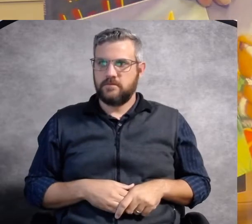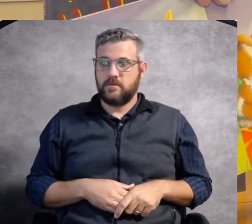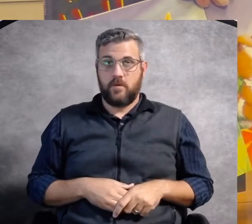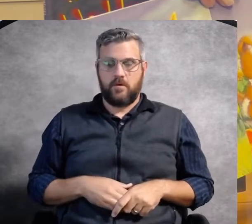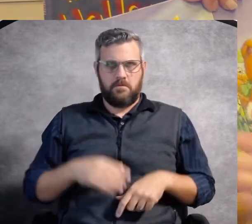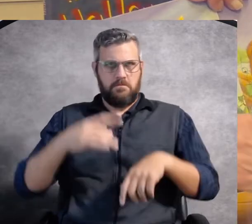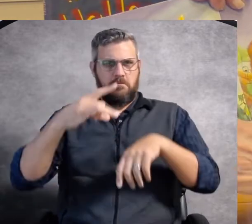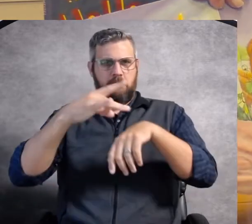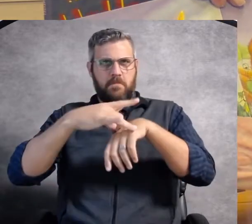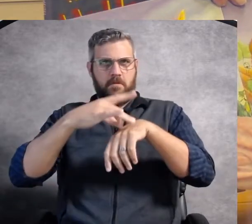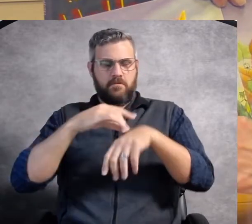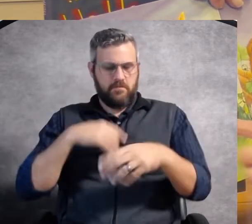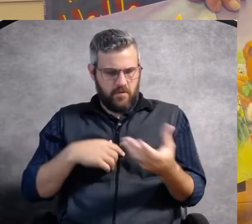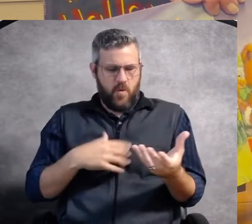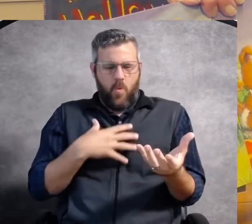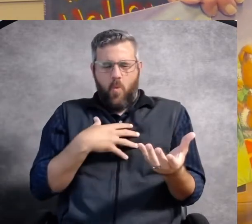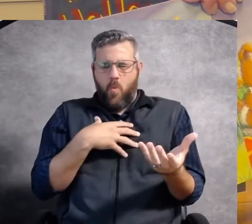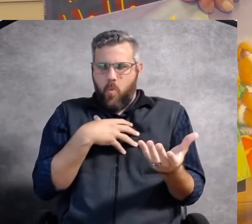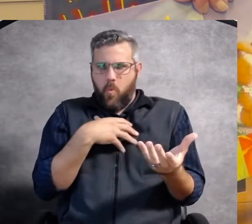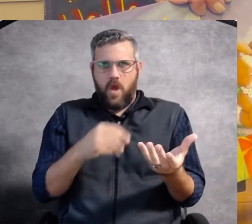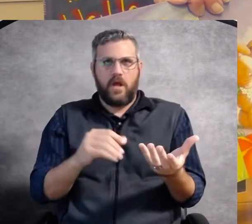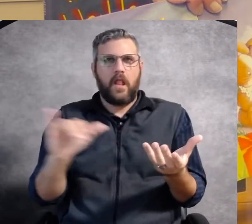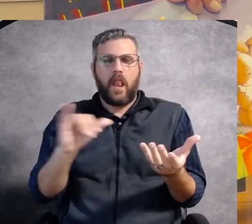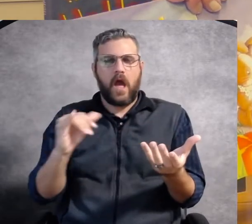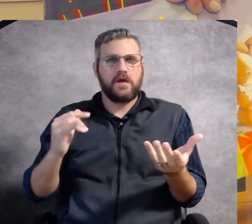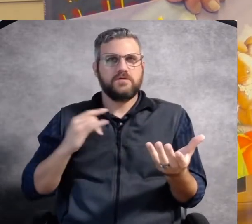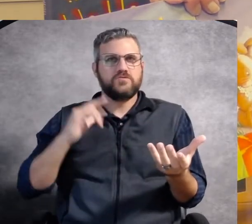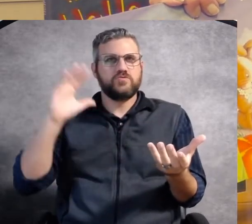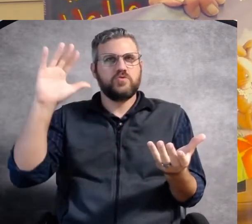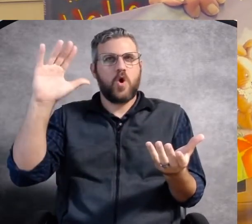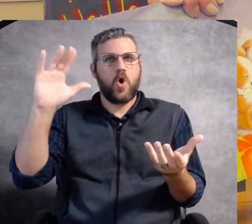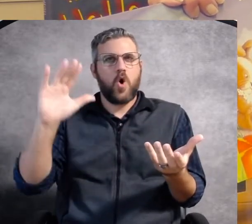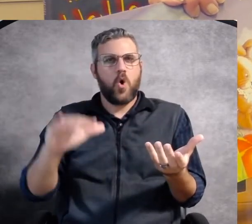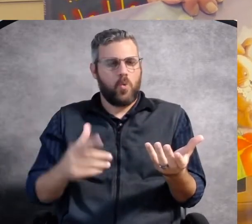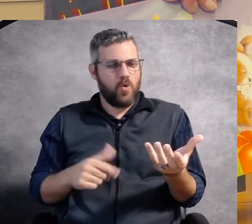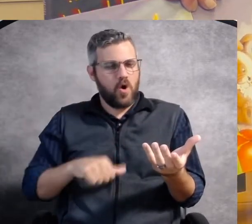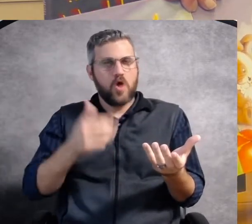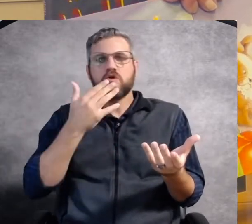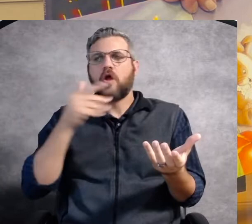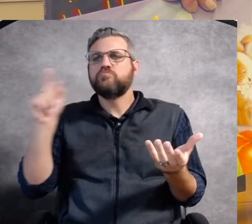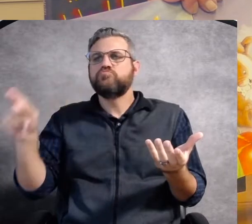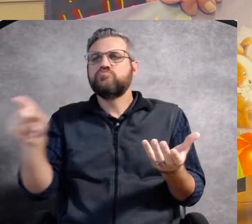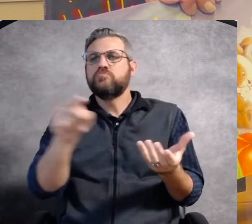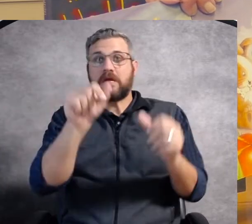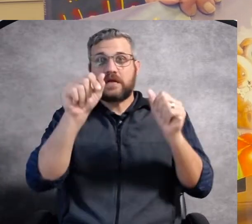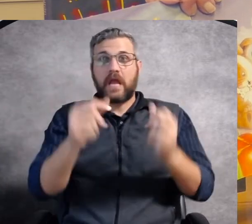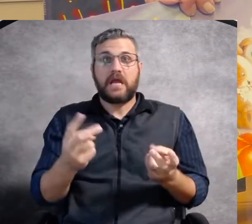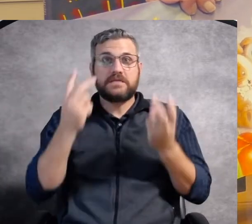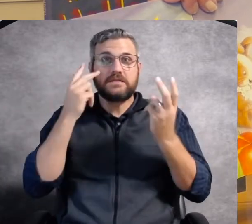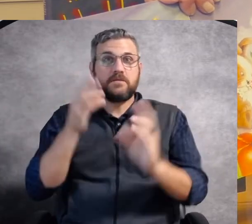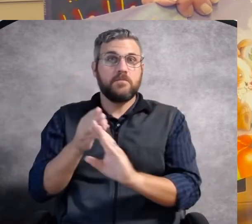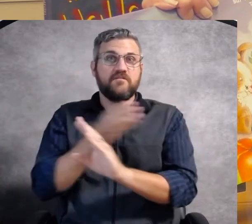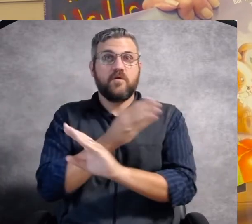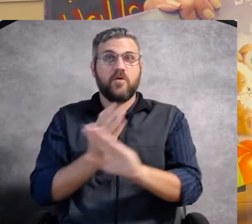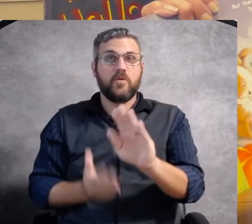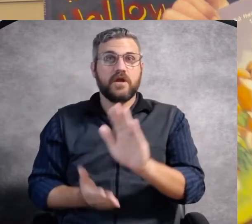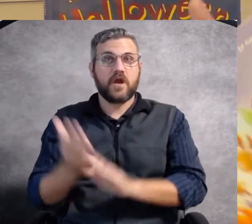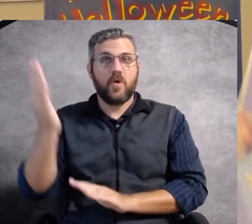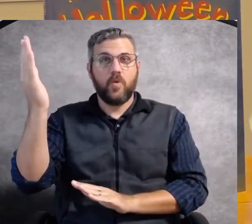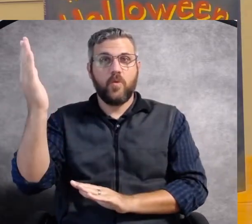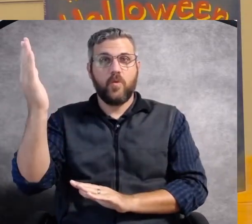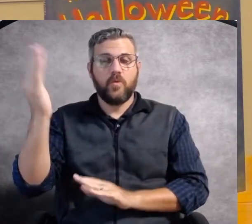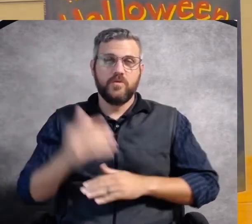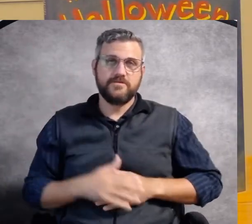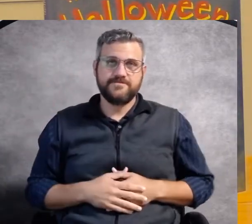Here's a bright white pumpkin. It's lovely, just like snow. But there are other colors here to see before we